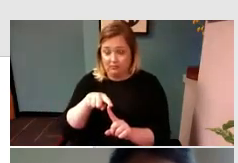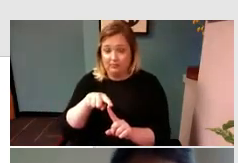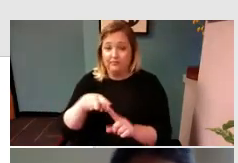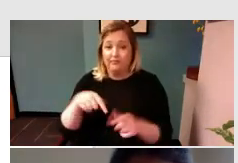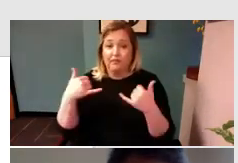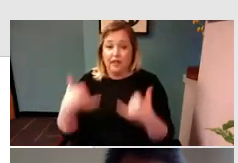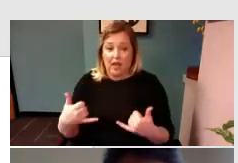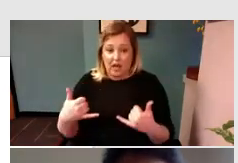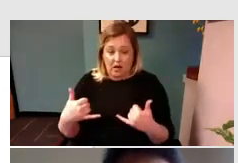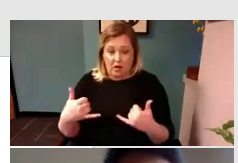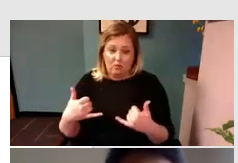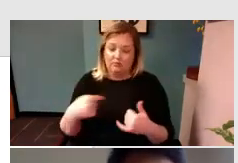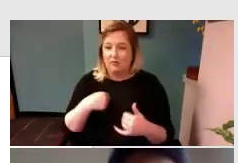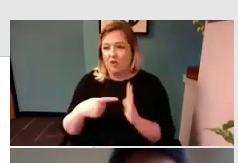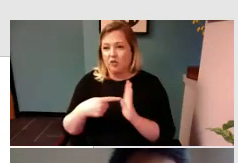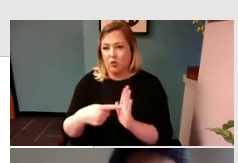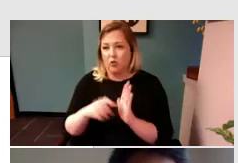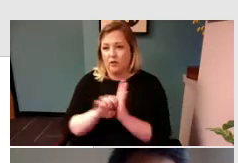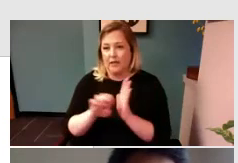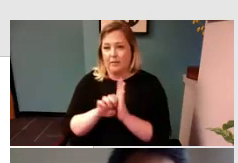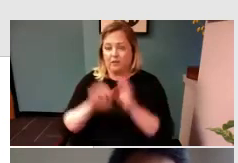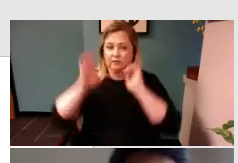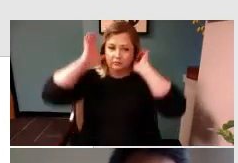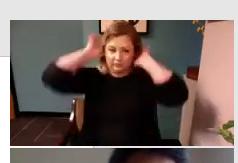let's give you an example.